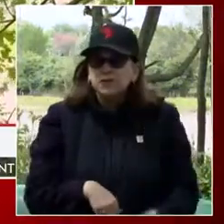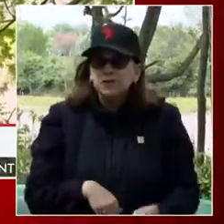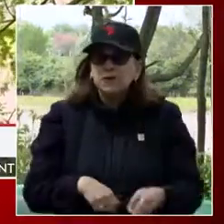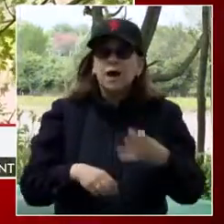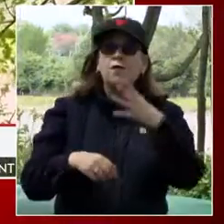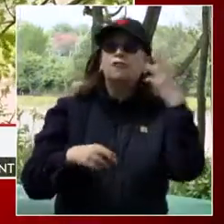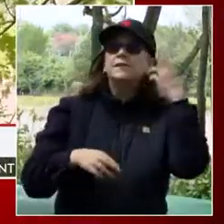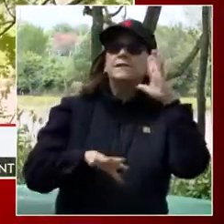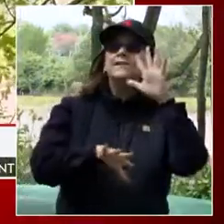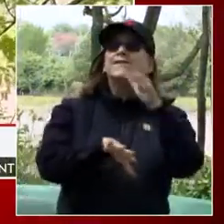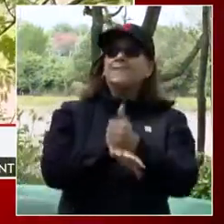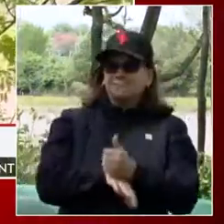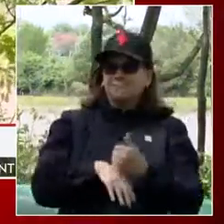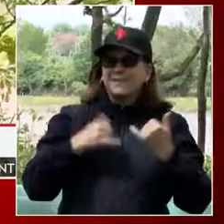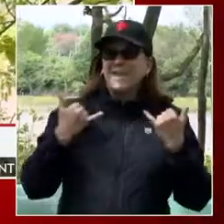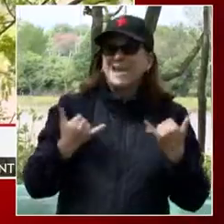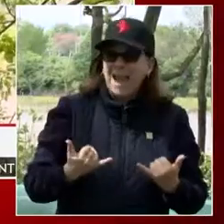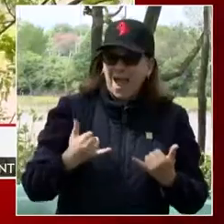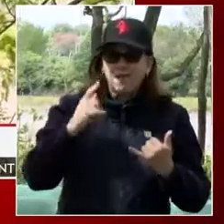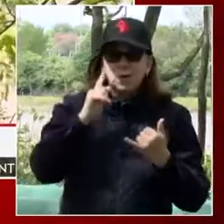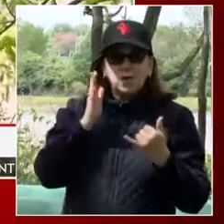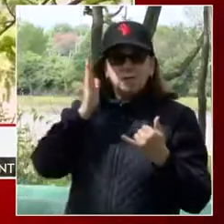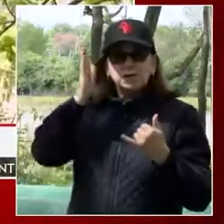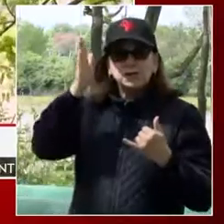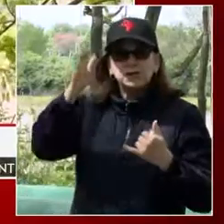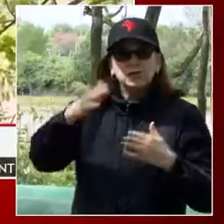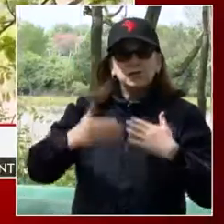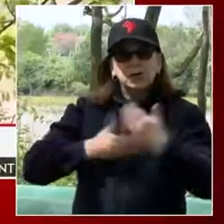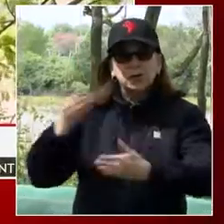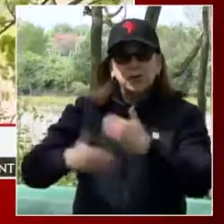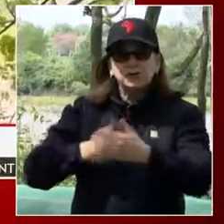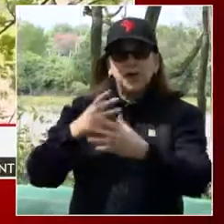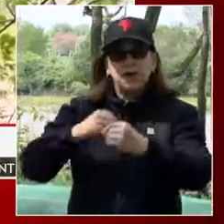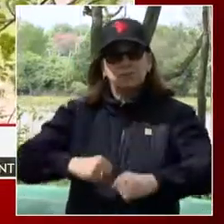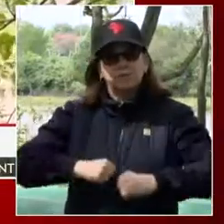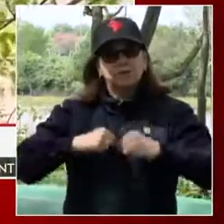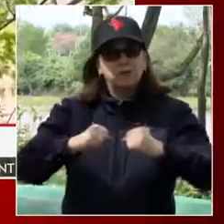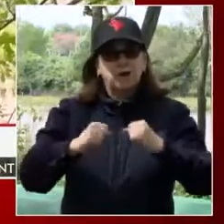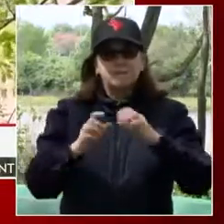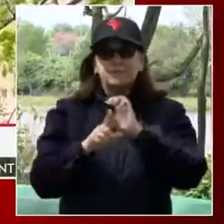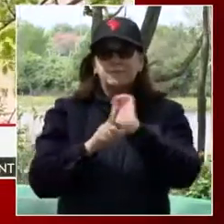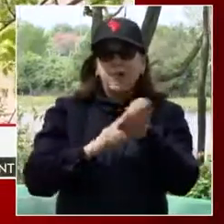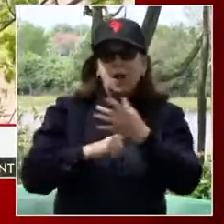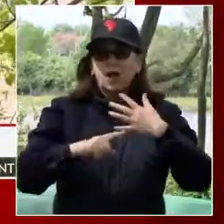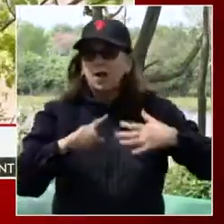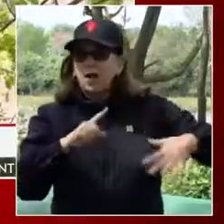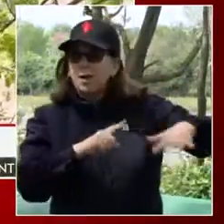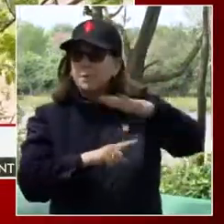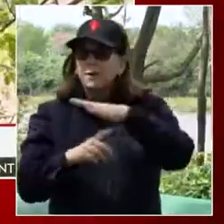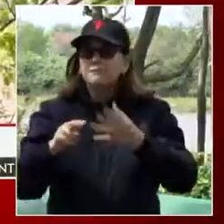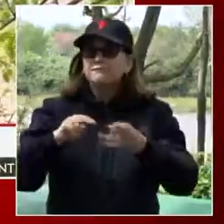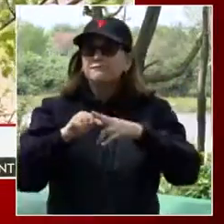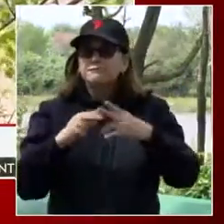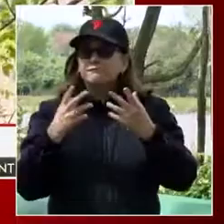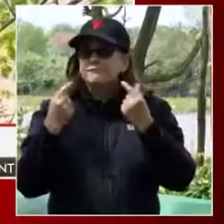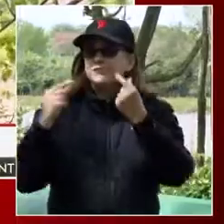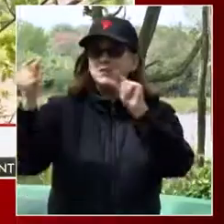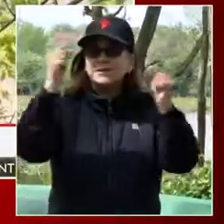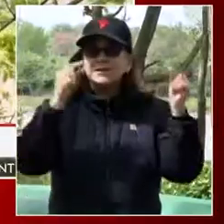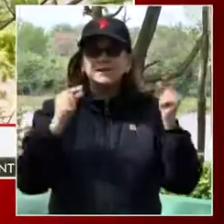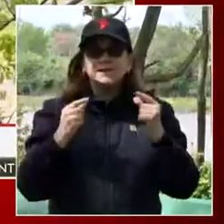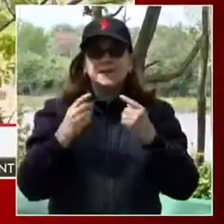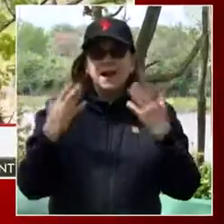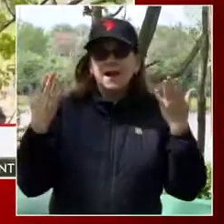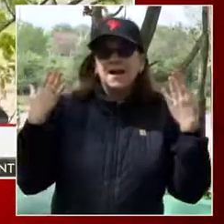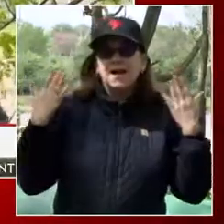natural area for environmental education, for respite, for picnicking, for getting out on the water, and few cities have an